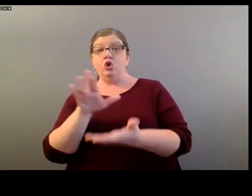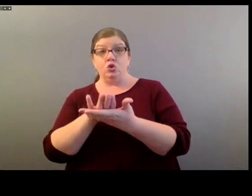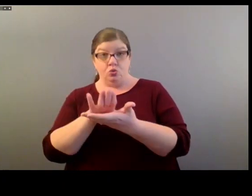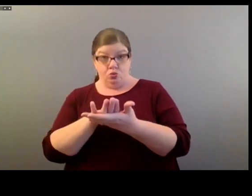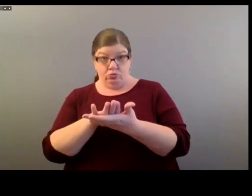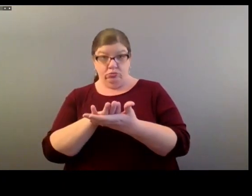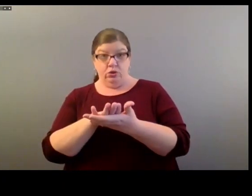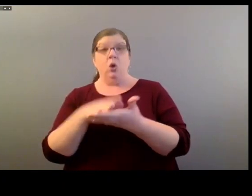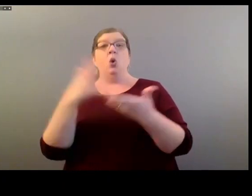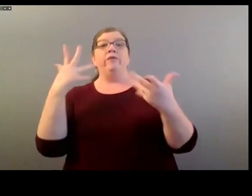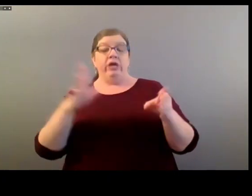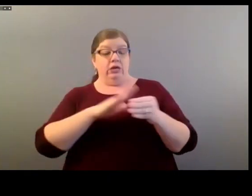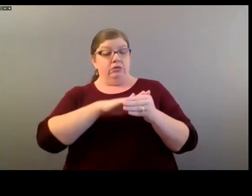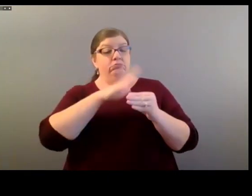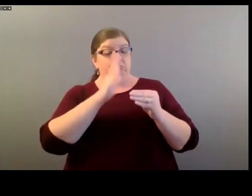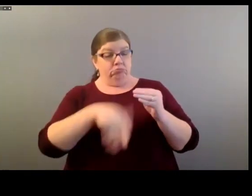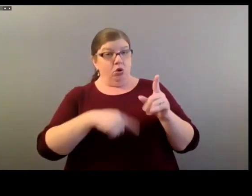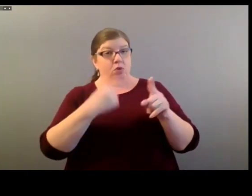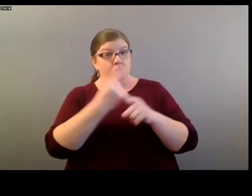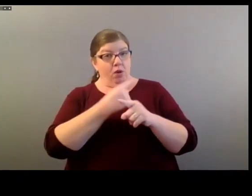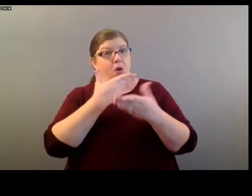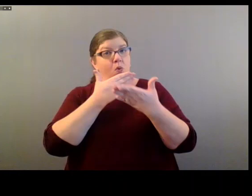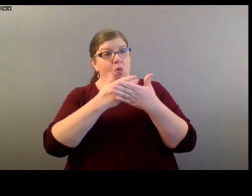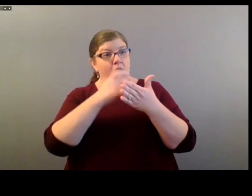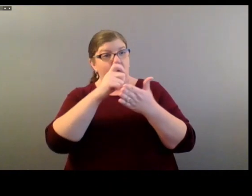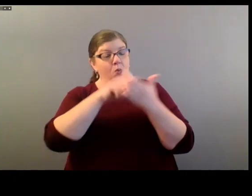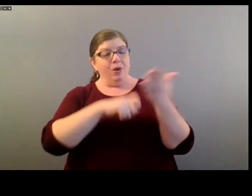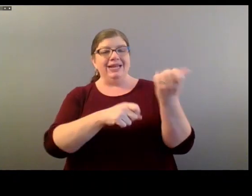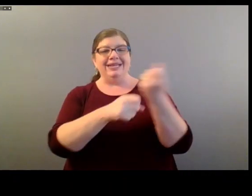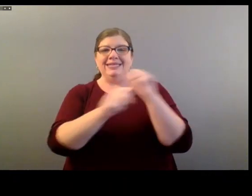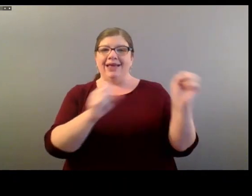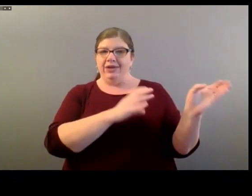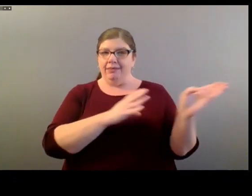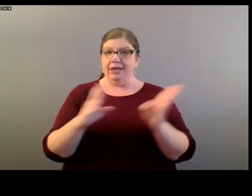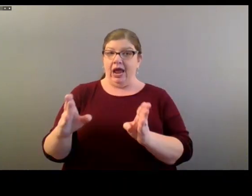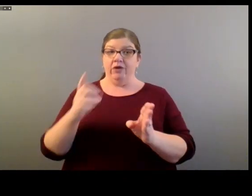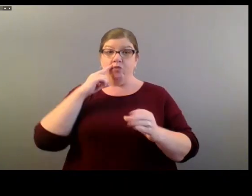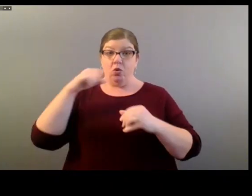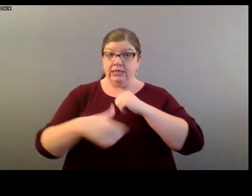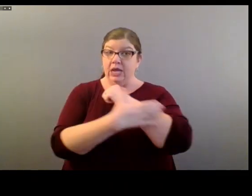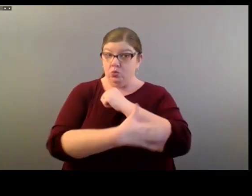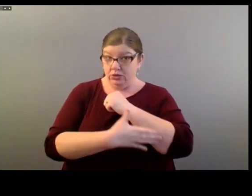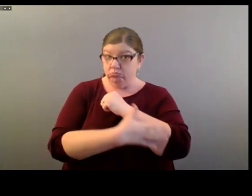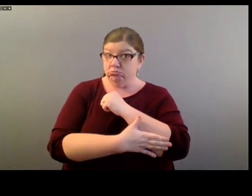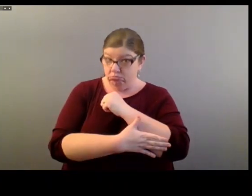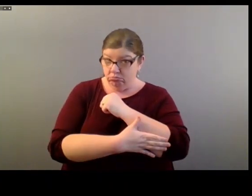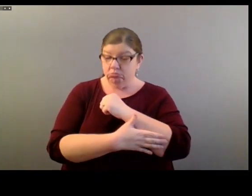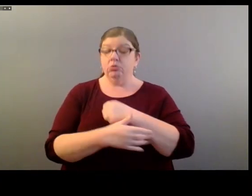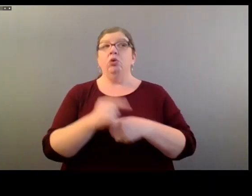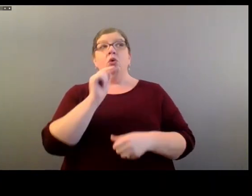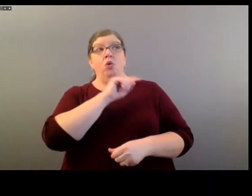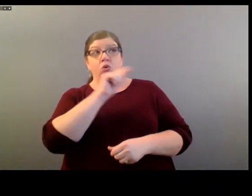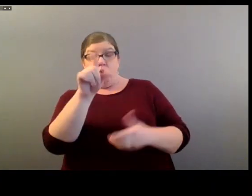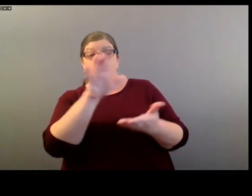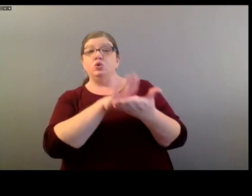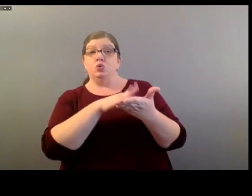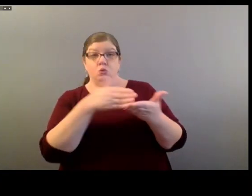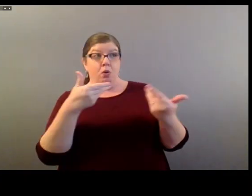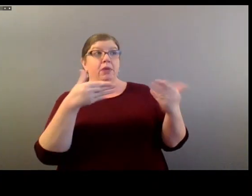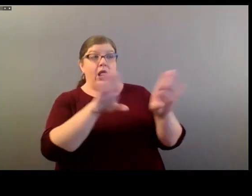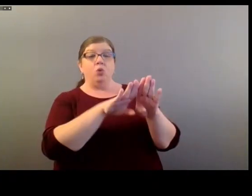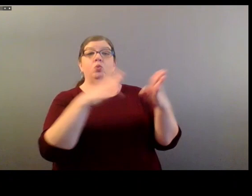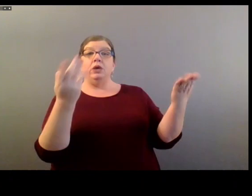an appropriate and very well-written safety plan in our county. These schools will be allowed to open